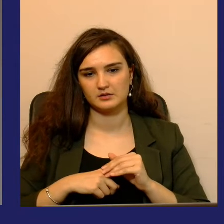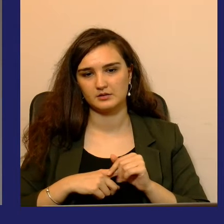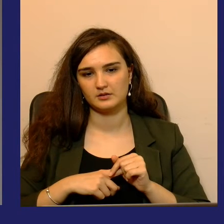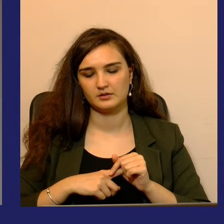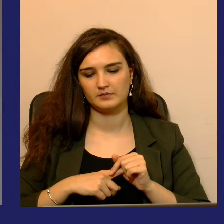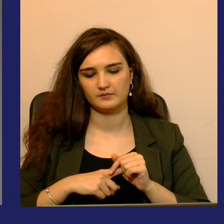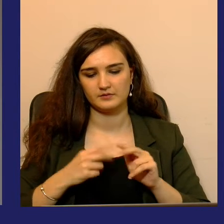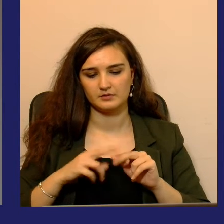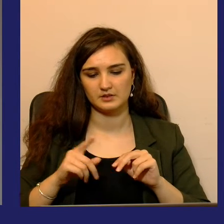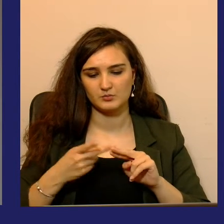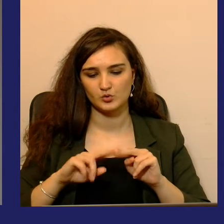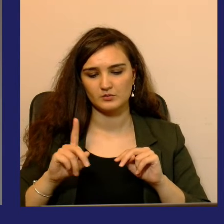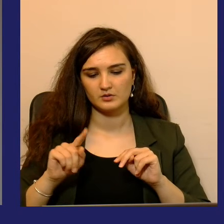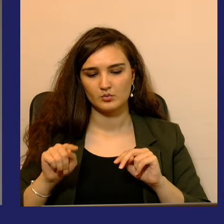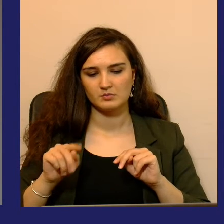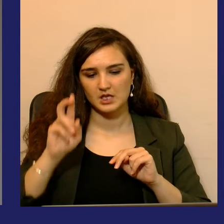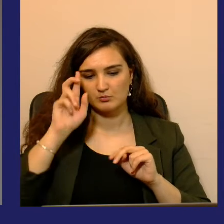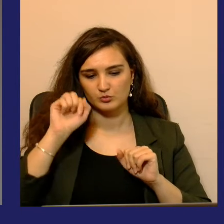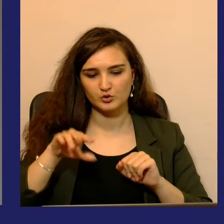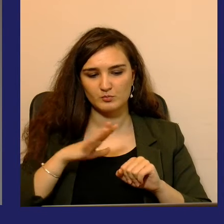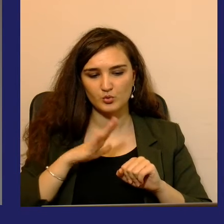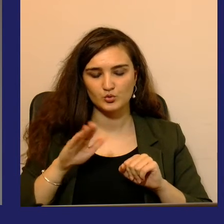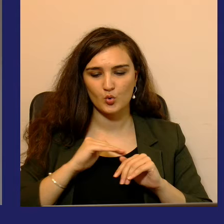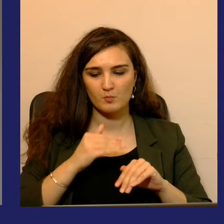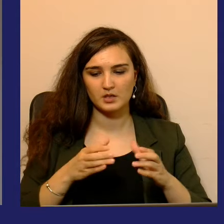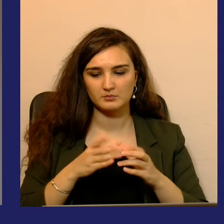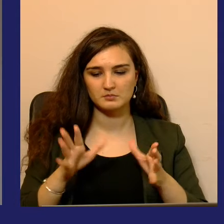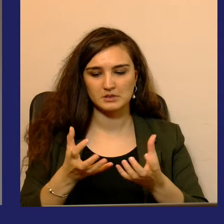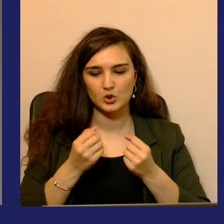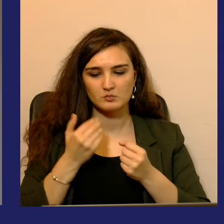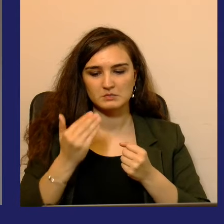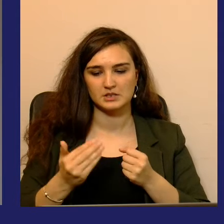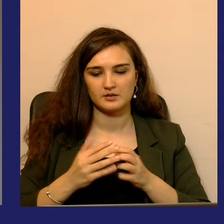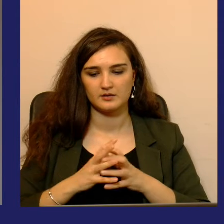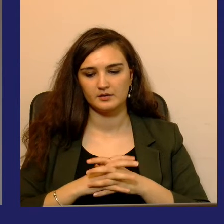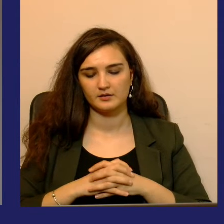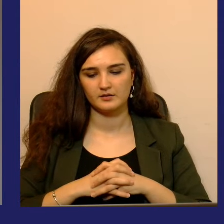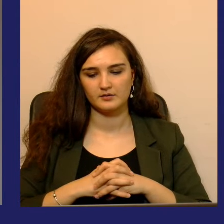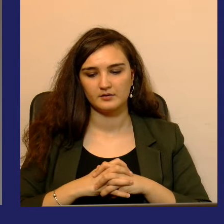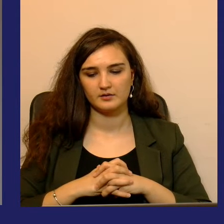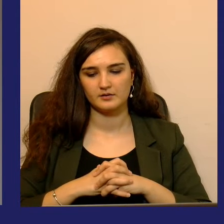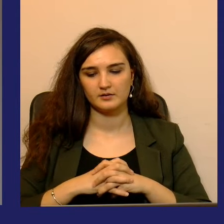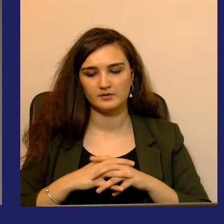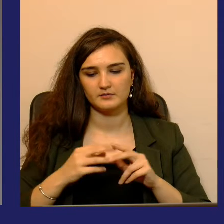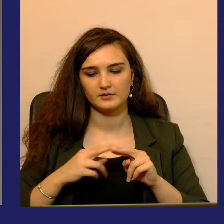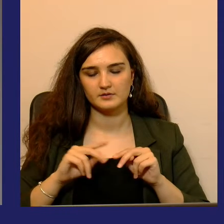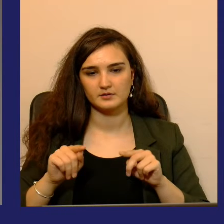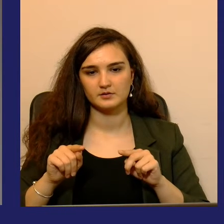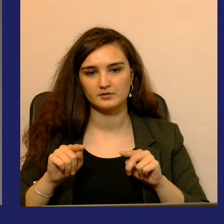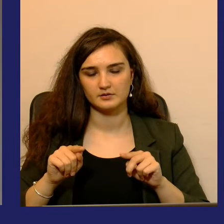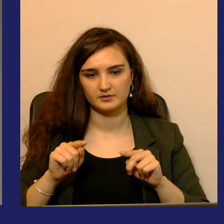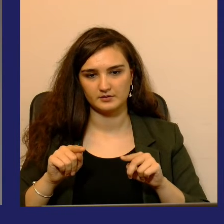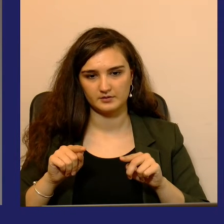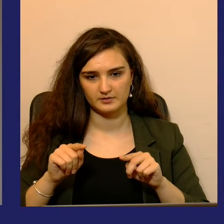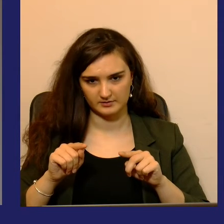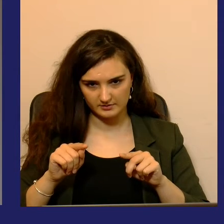with the state. I think public employees, the judiciary, the security forces, the same thing,